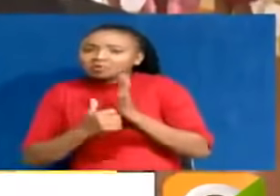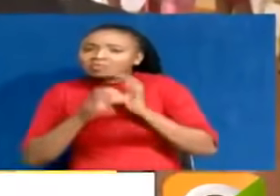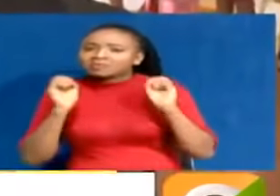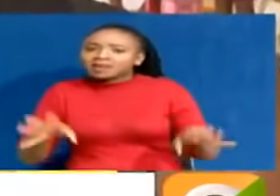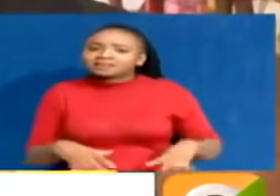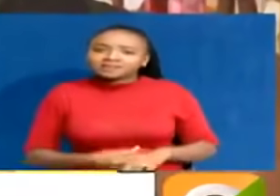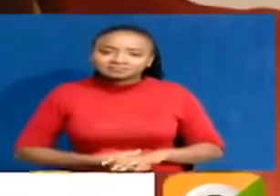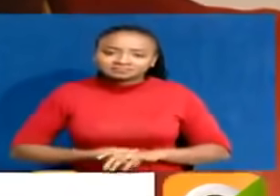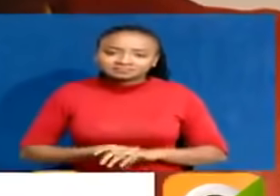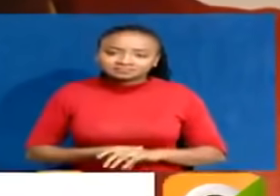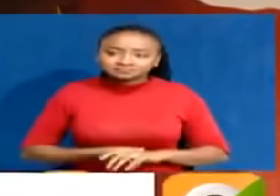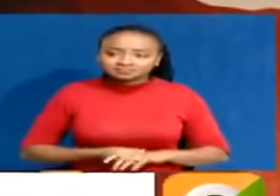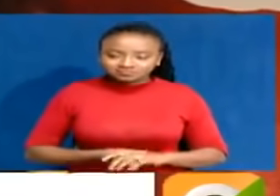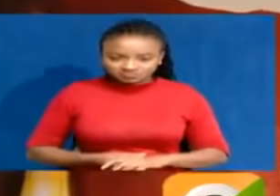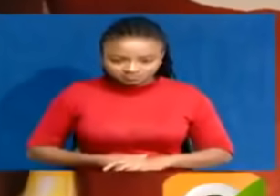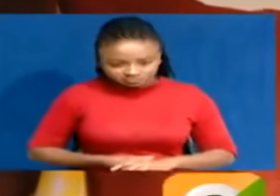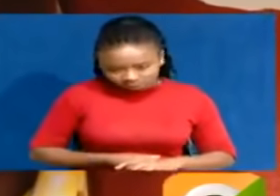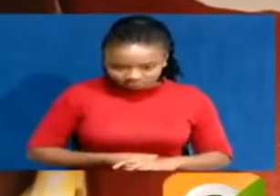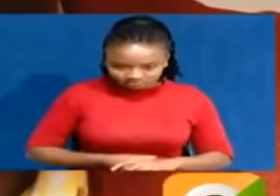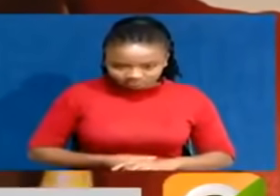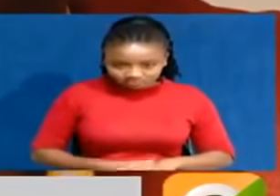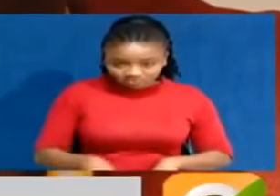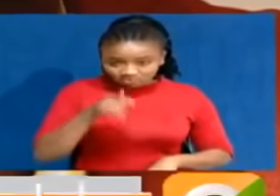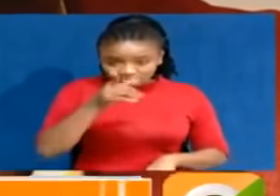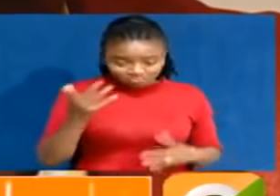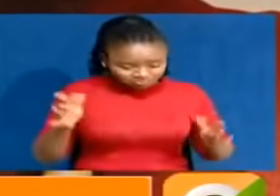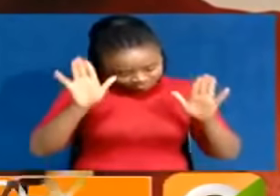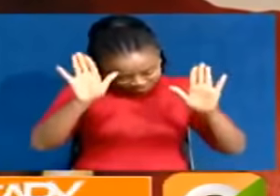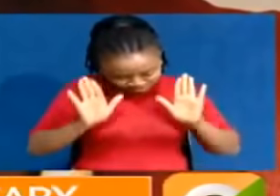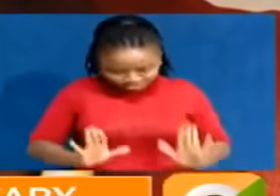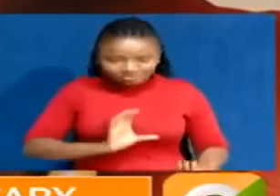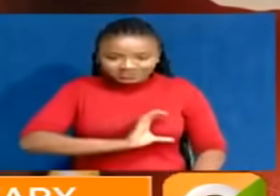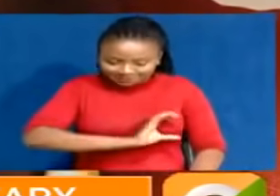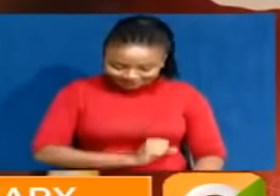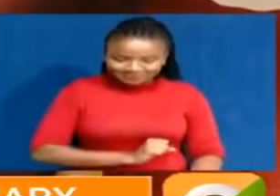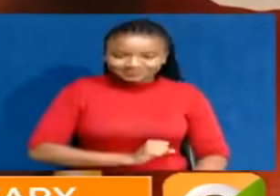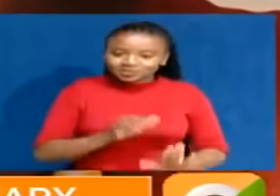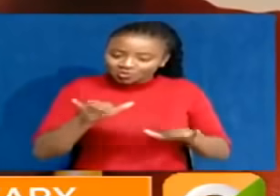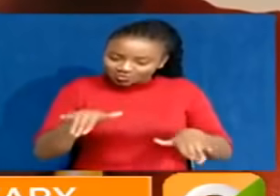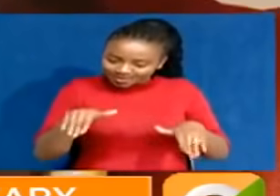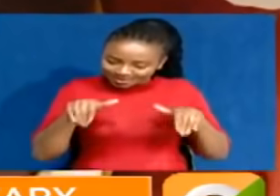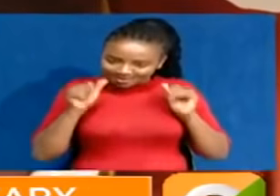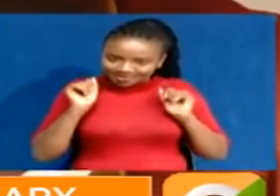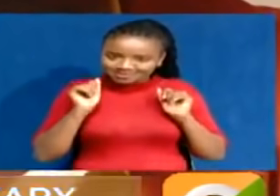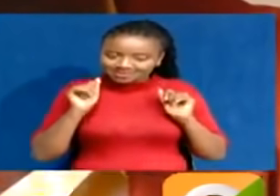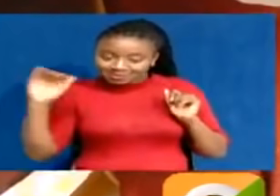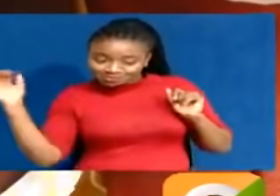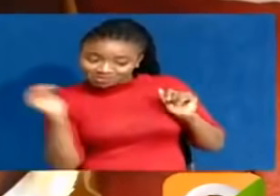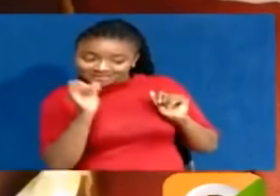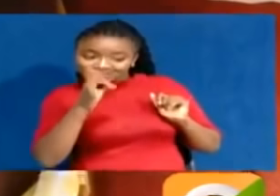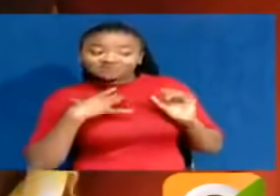dismissed Musyoka's demands. Even if you are the most anxious bride, you have to wait for the question to be posed to you. You don't